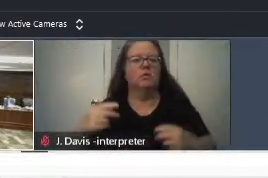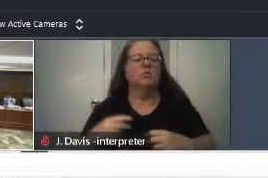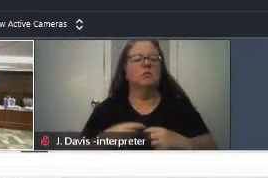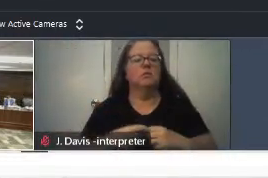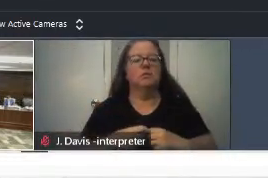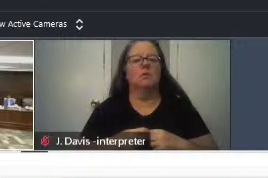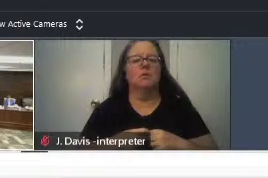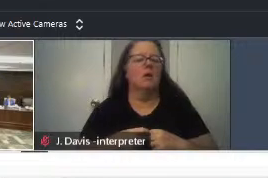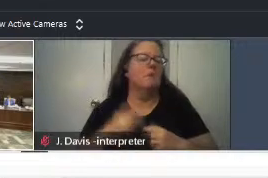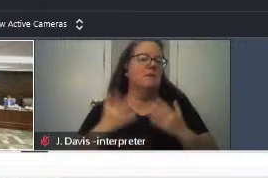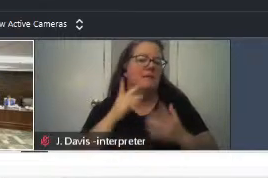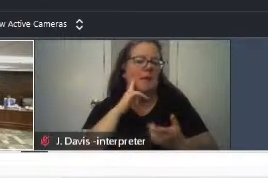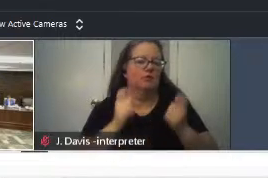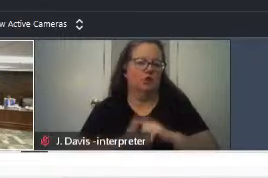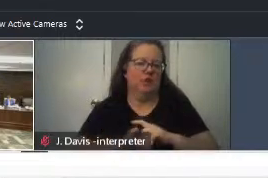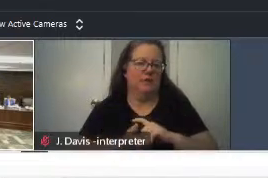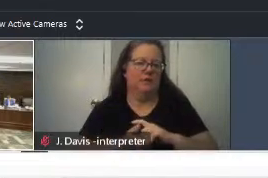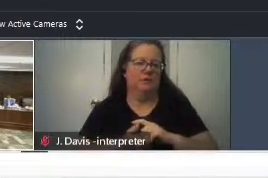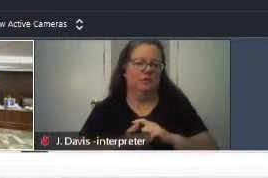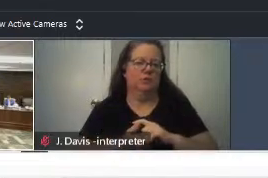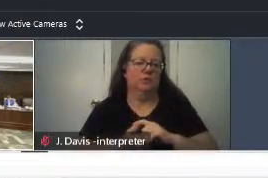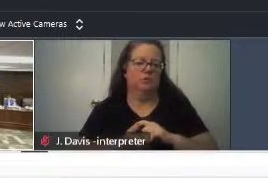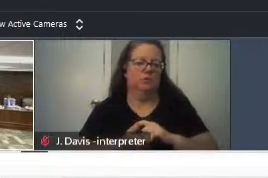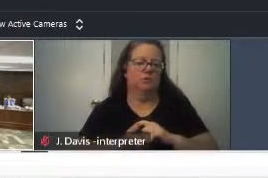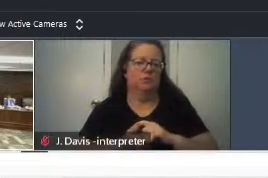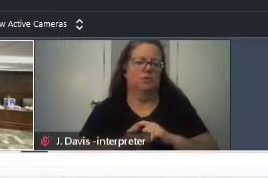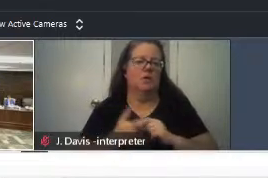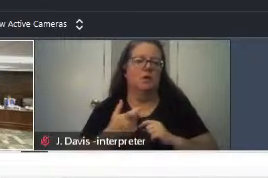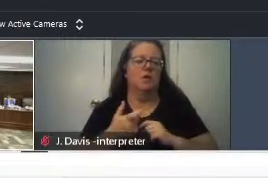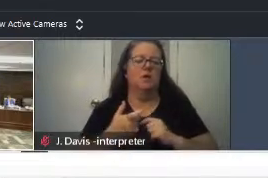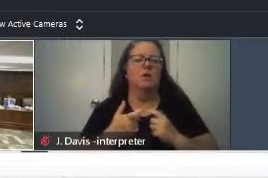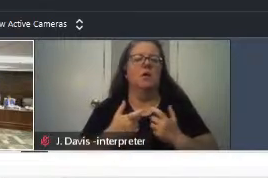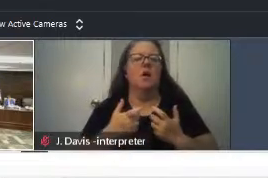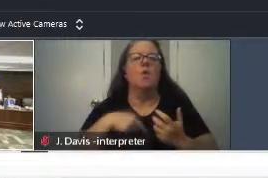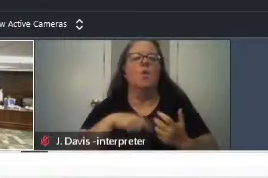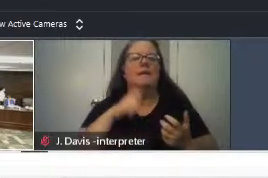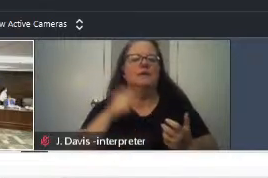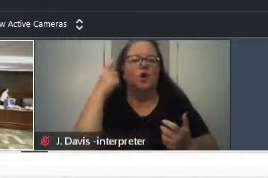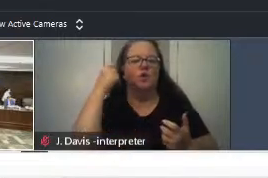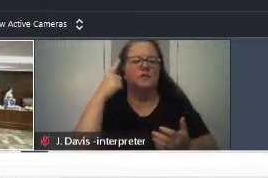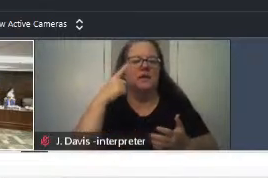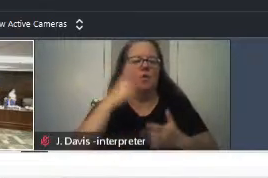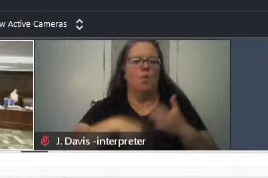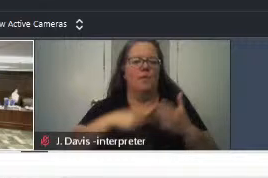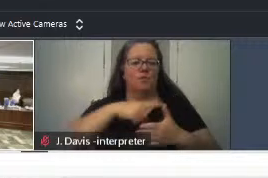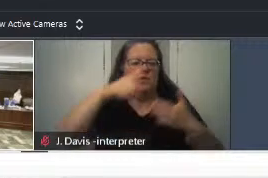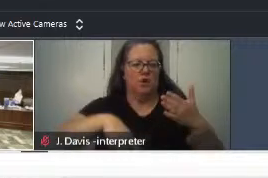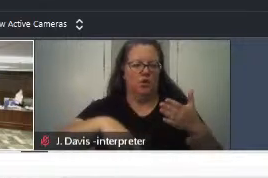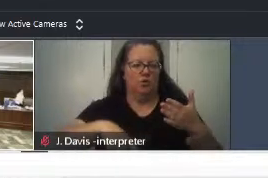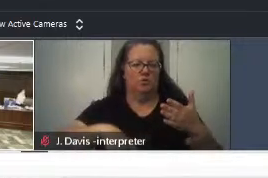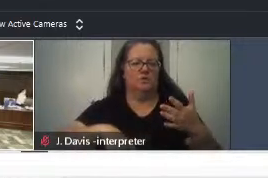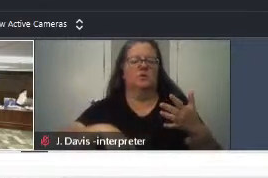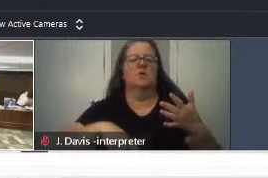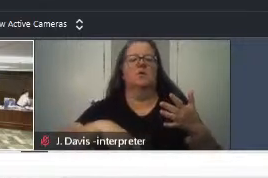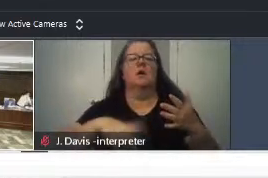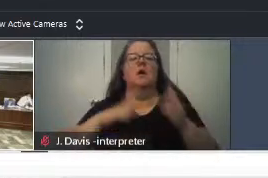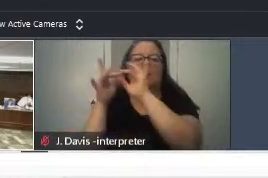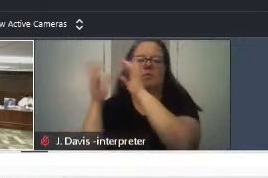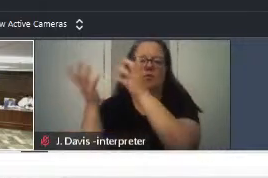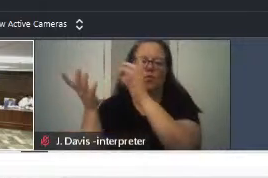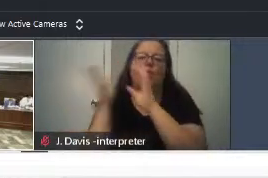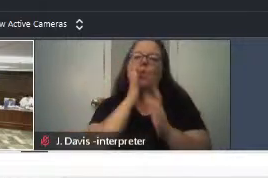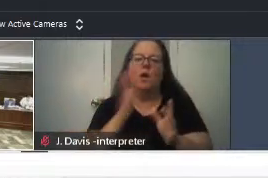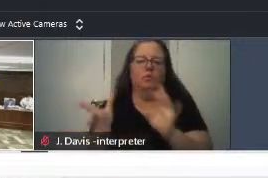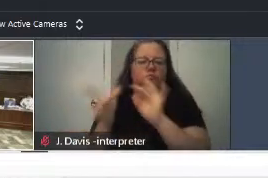might change. So we're gonna have to have some understanding of what the conditions are and what we expect them to be. So they will be tied together for